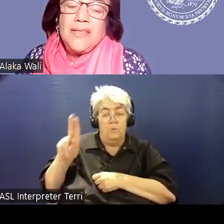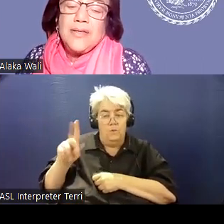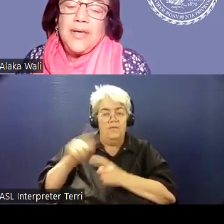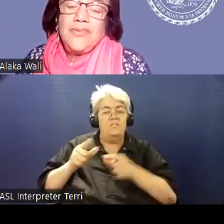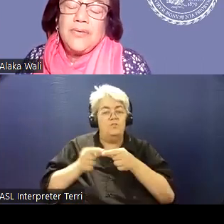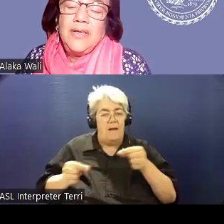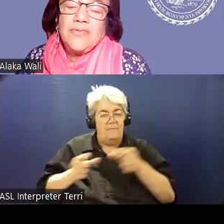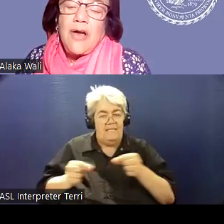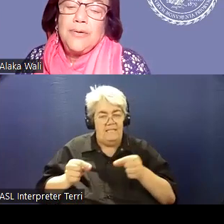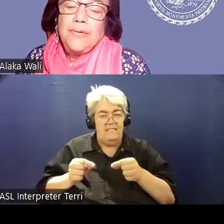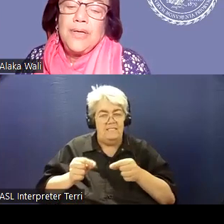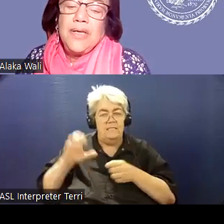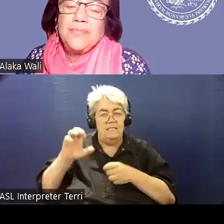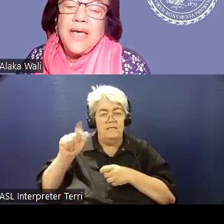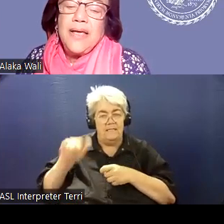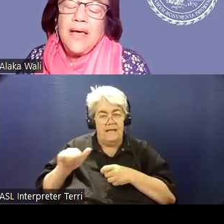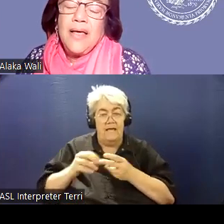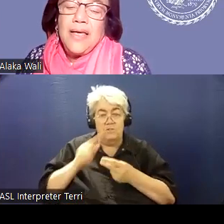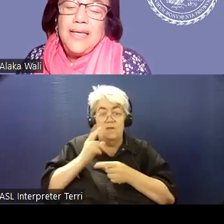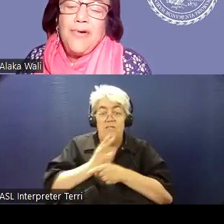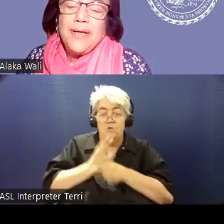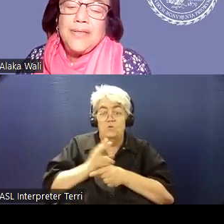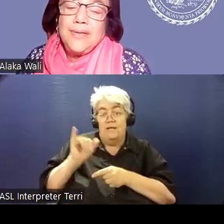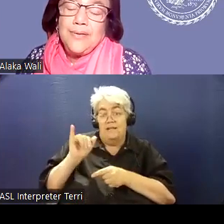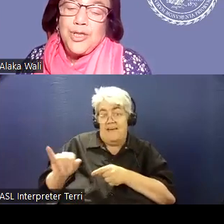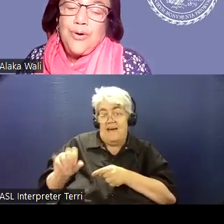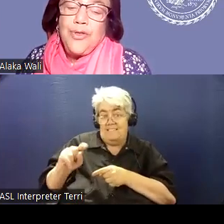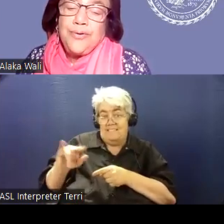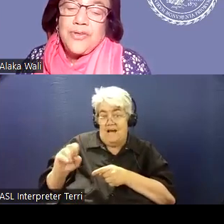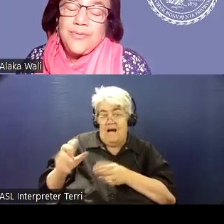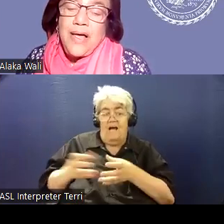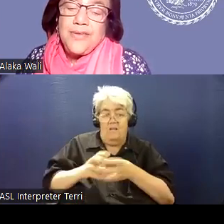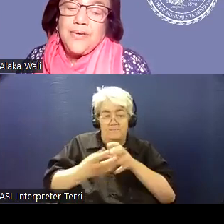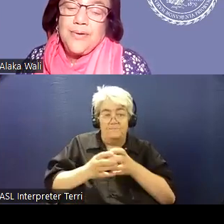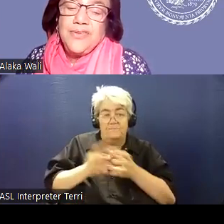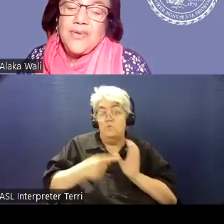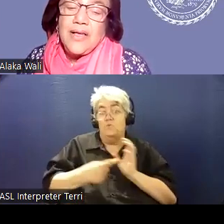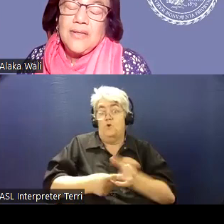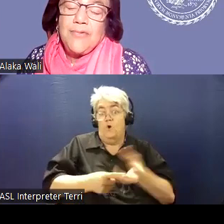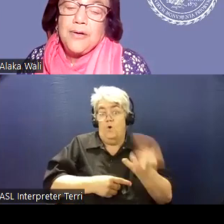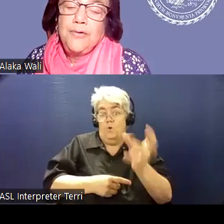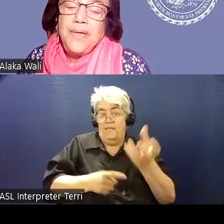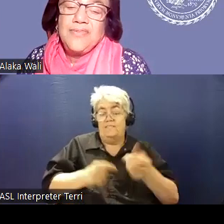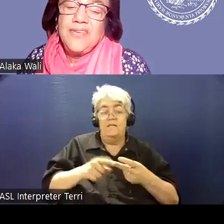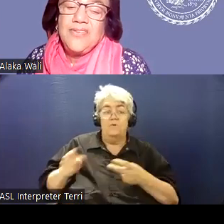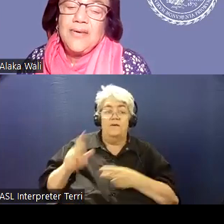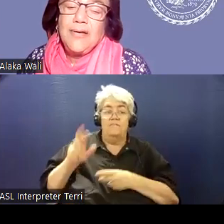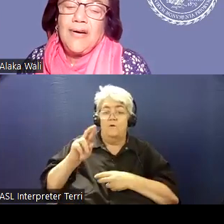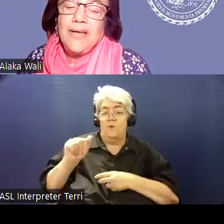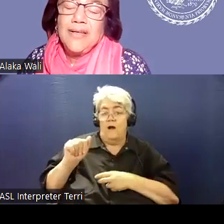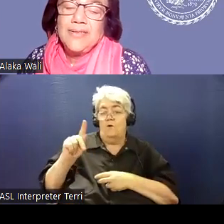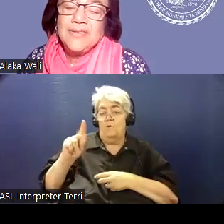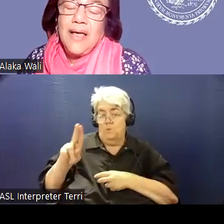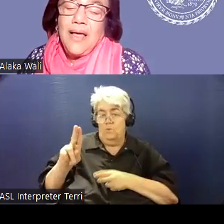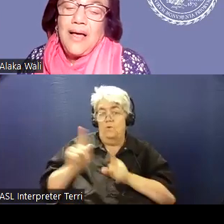style. And so he's raku, and he wanted to show those as well. So he's got some raku pieces in